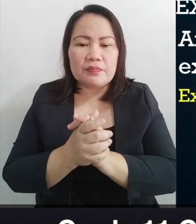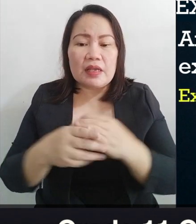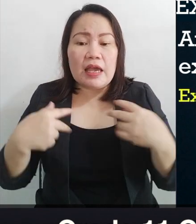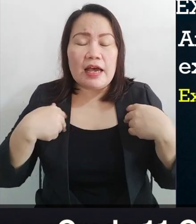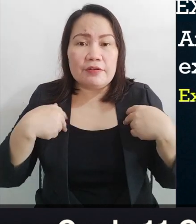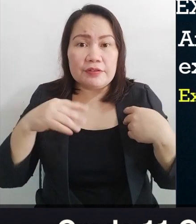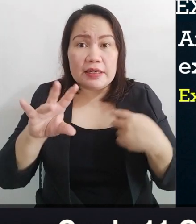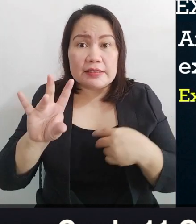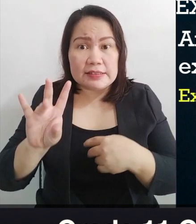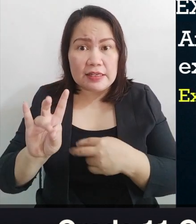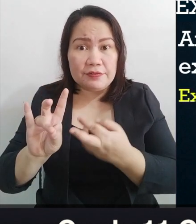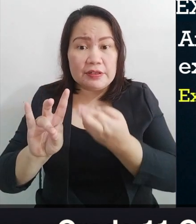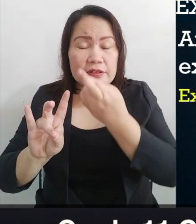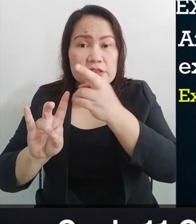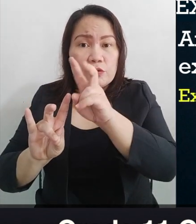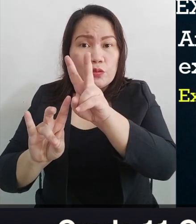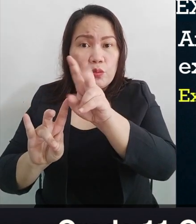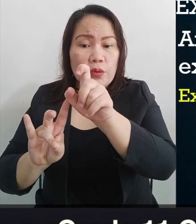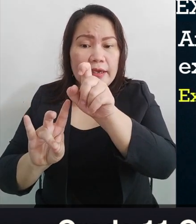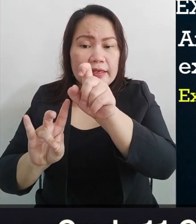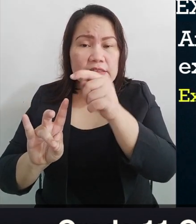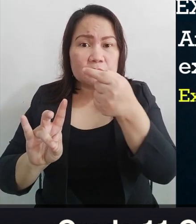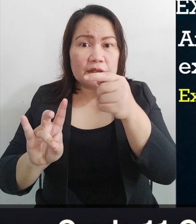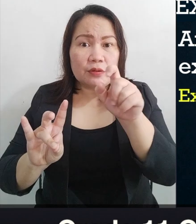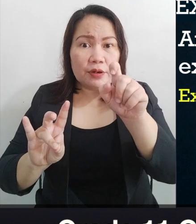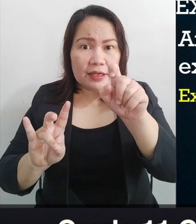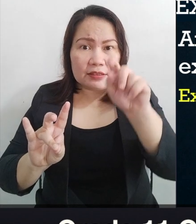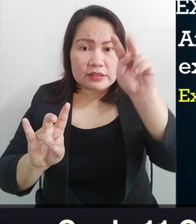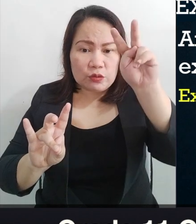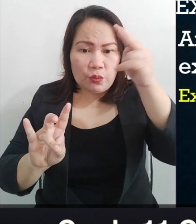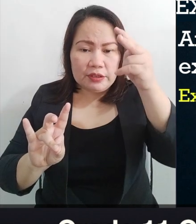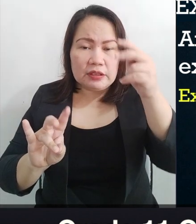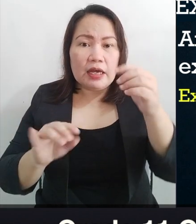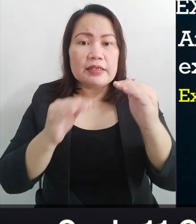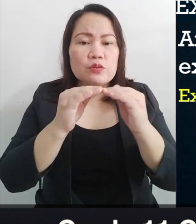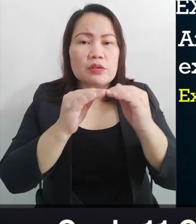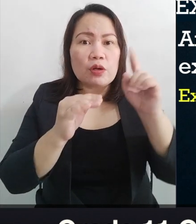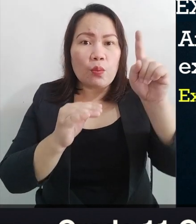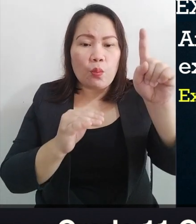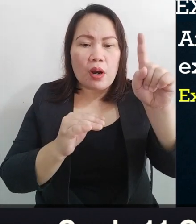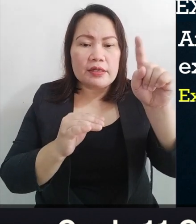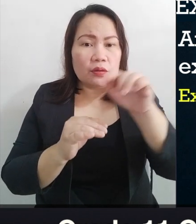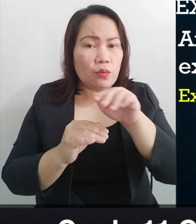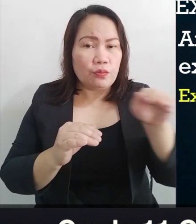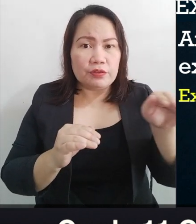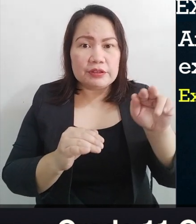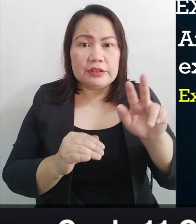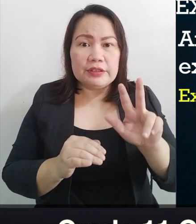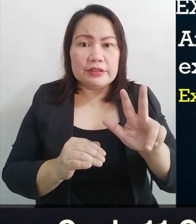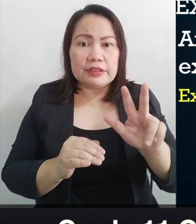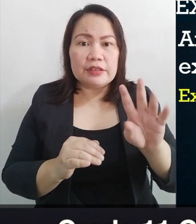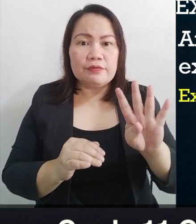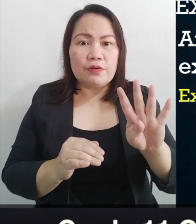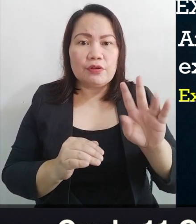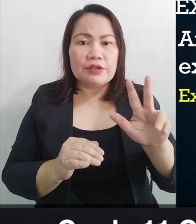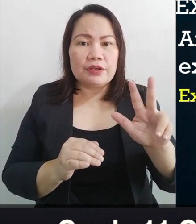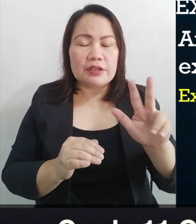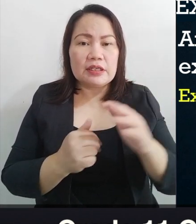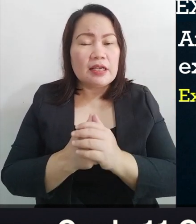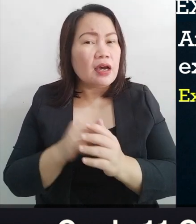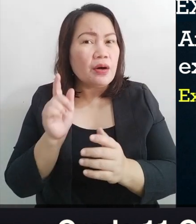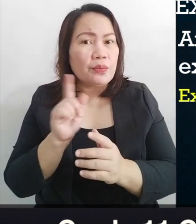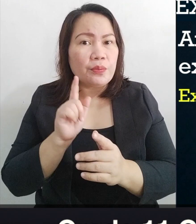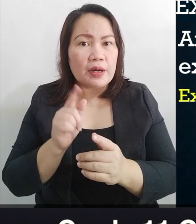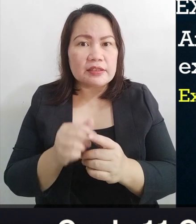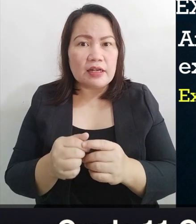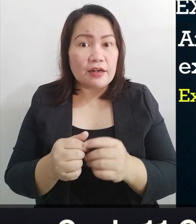example, we have 7 raised to 2x minus x squared is equal to 1 over 343. So,